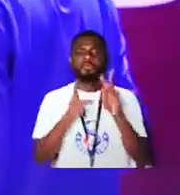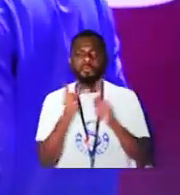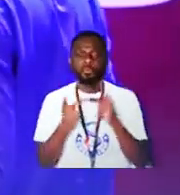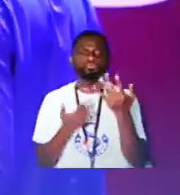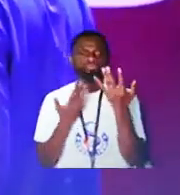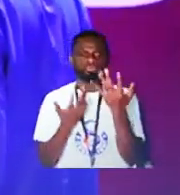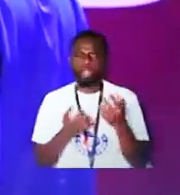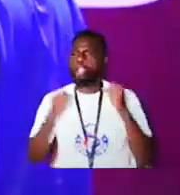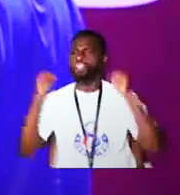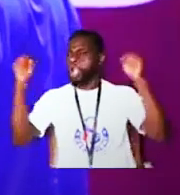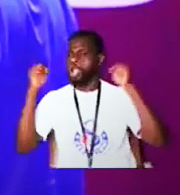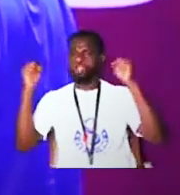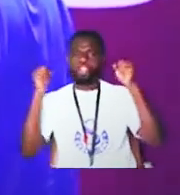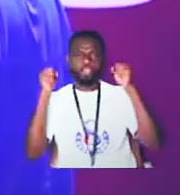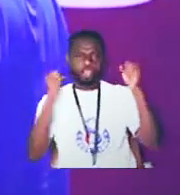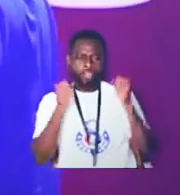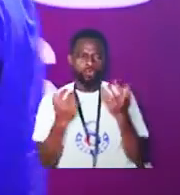waiting.